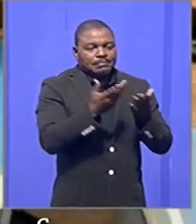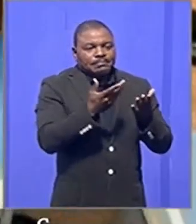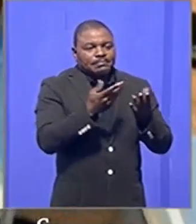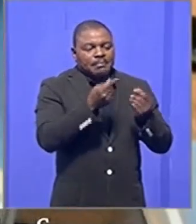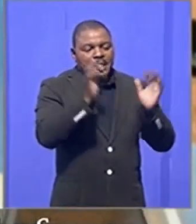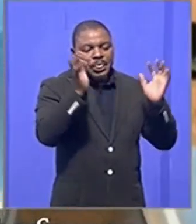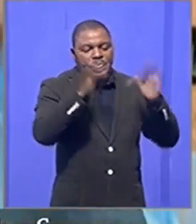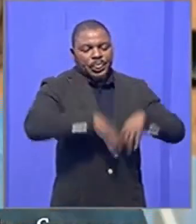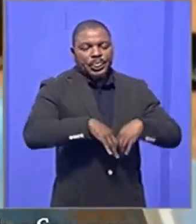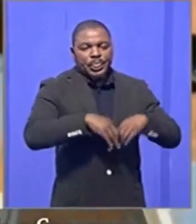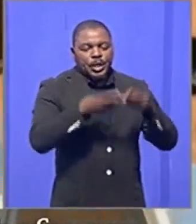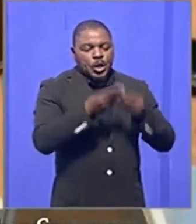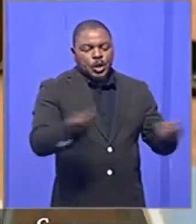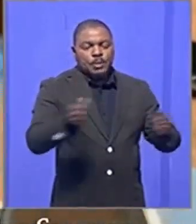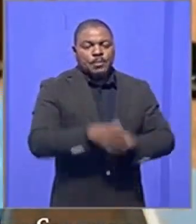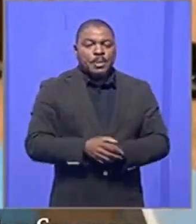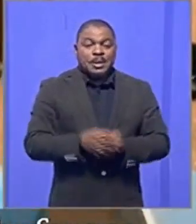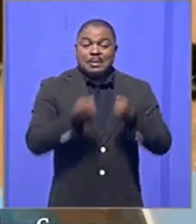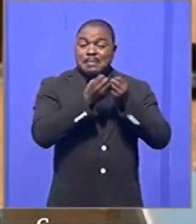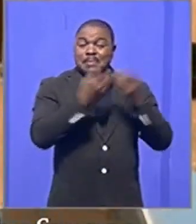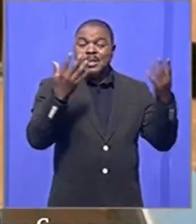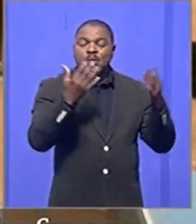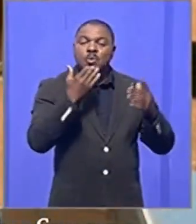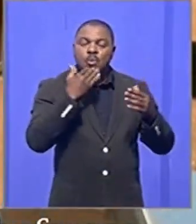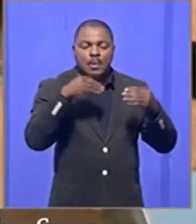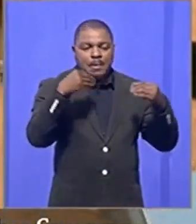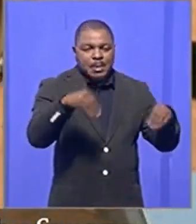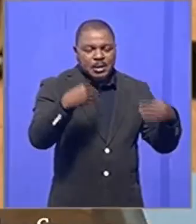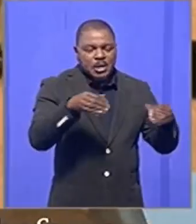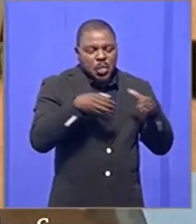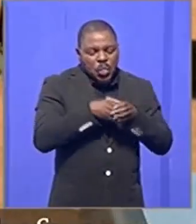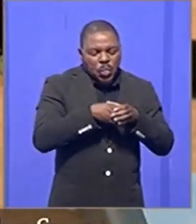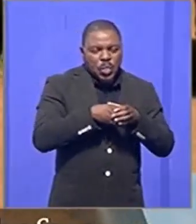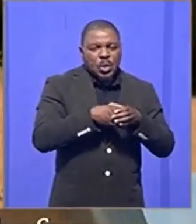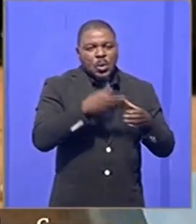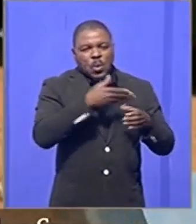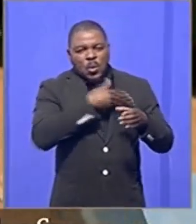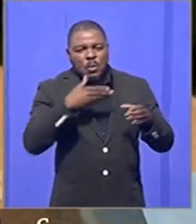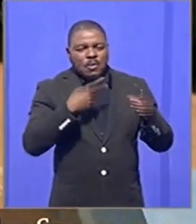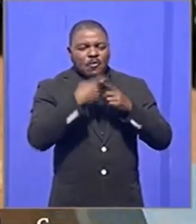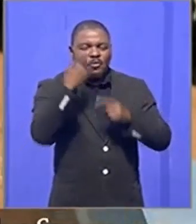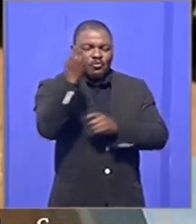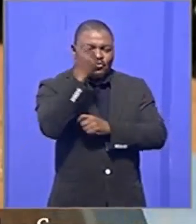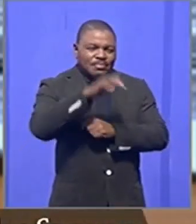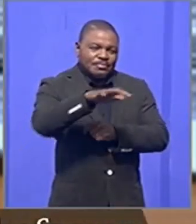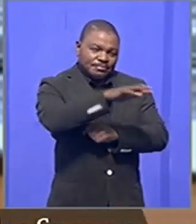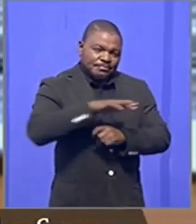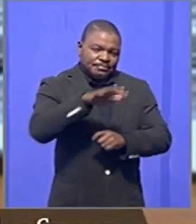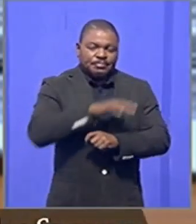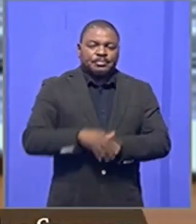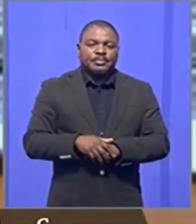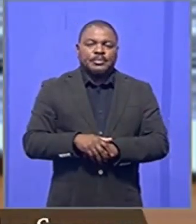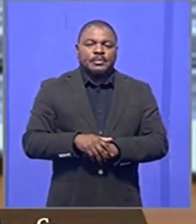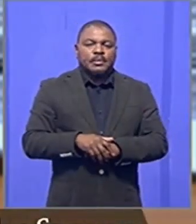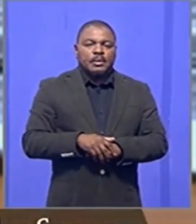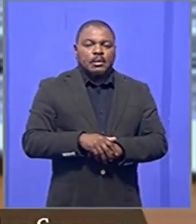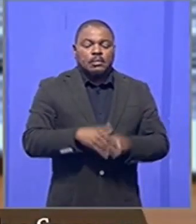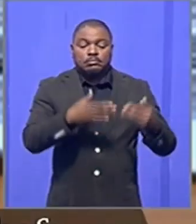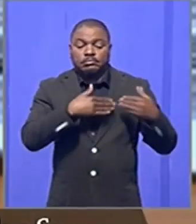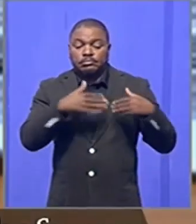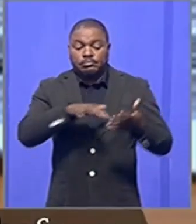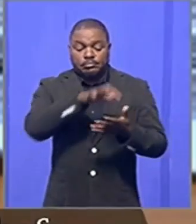moka. Bontši wa bona ke borakgwebo botlana ba basadi ba magaeng. Go ya ka lengwalo la boikano